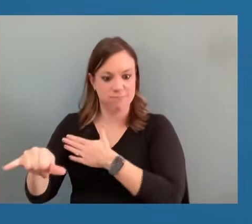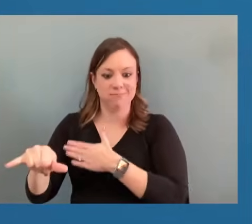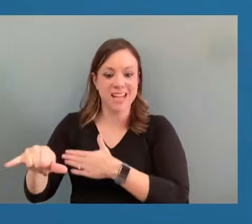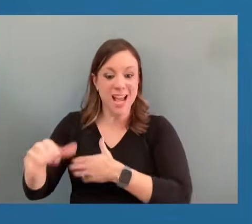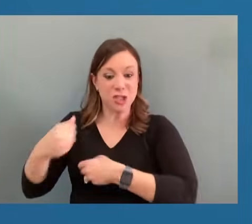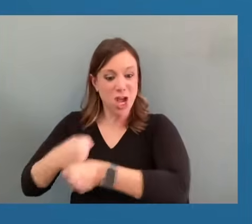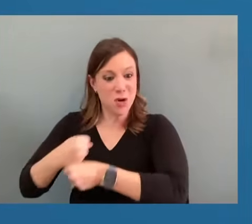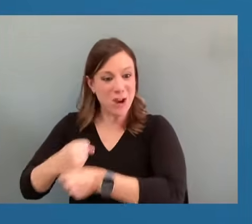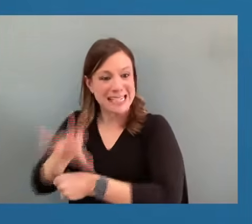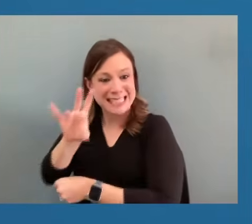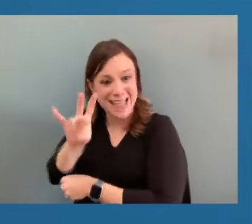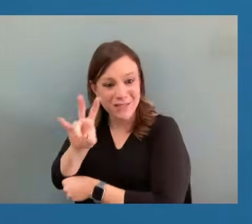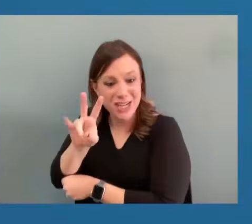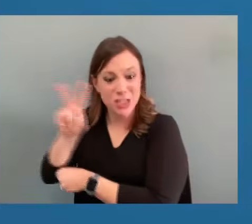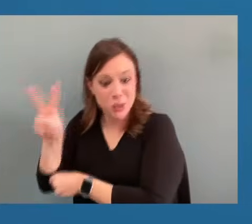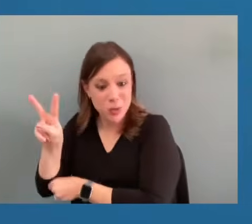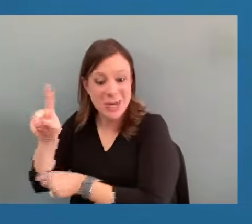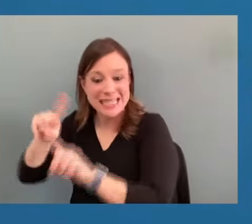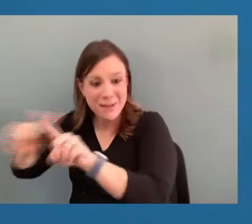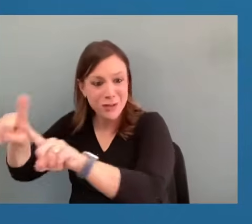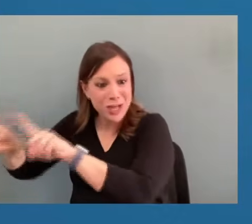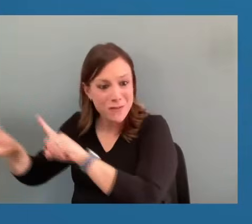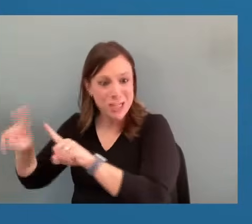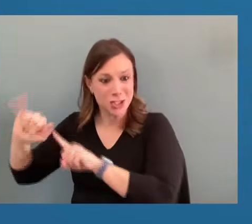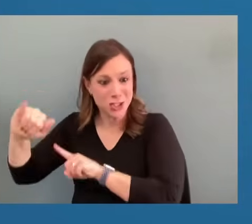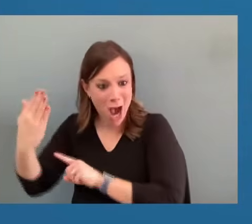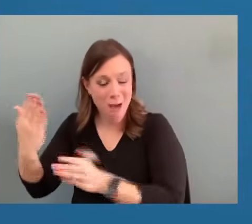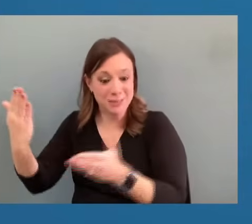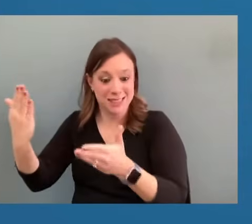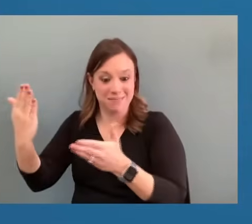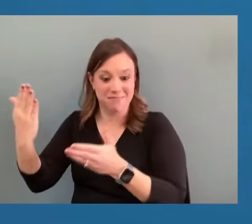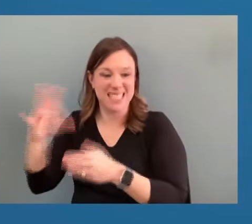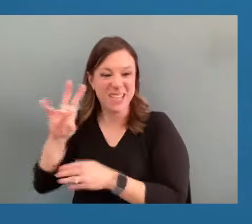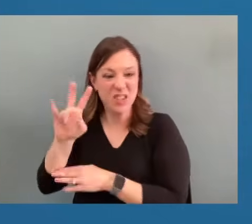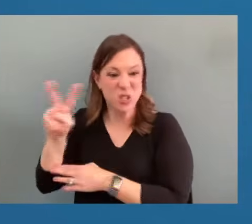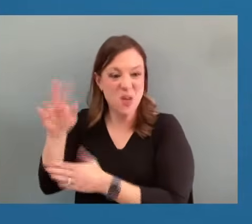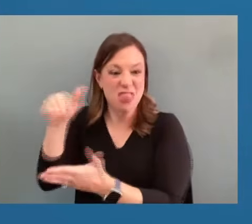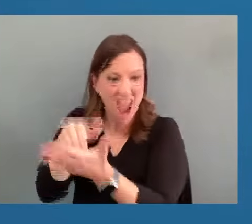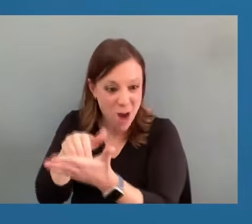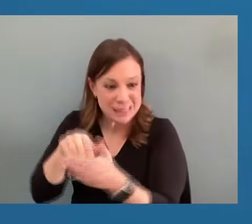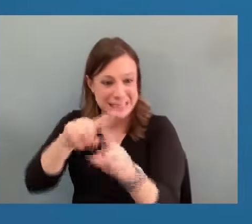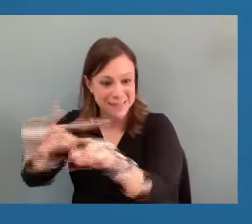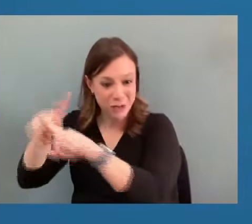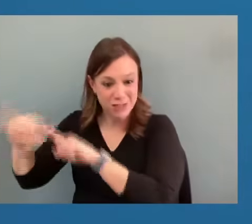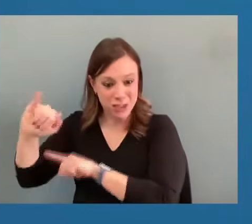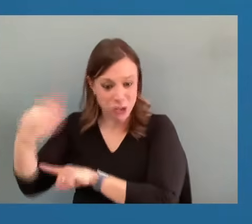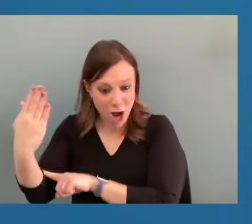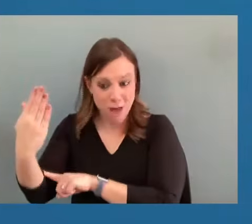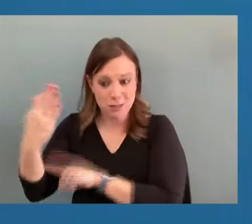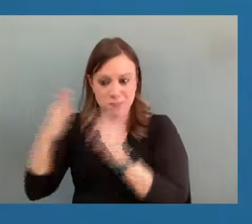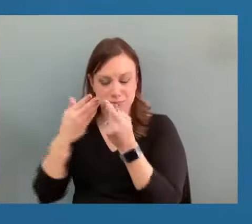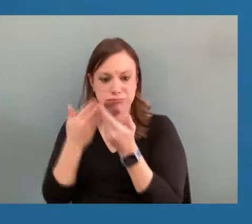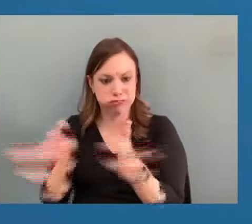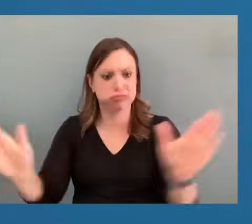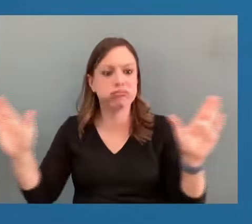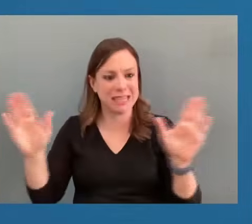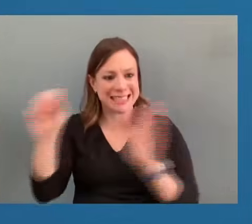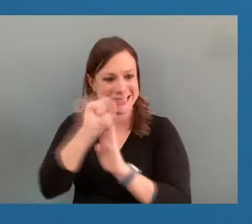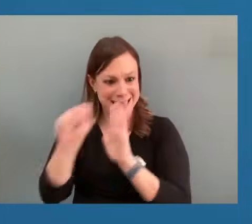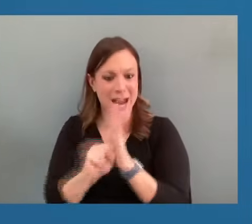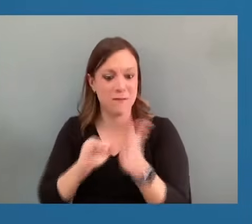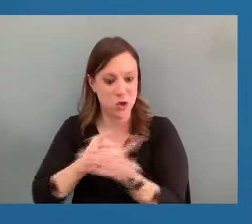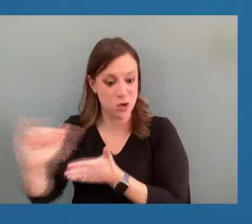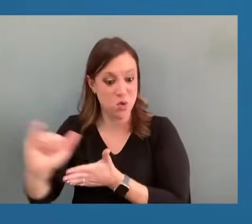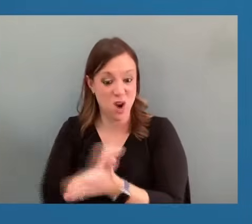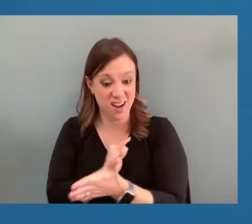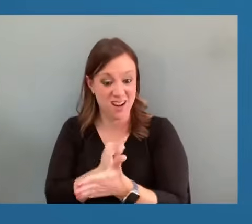72,000 jobs across the state of New York and delivering benefits across the region and the country. Beyond